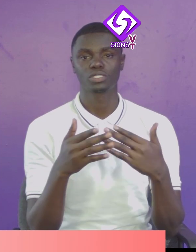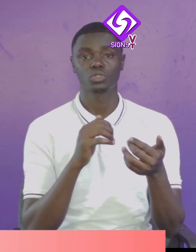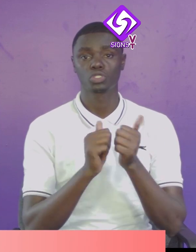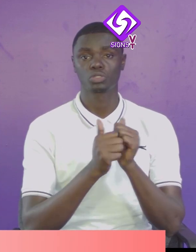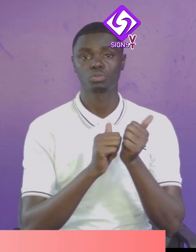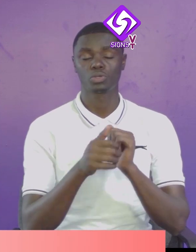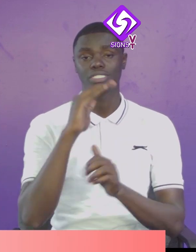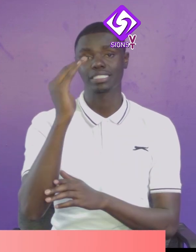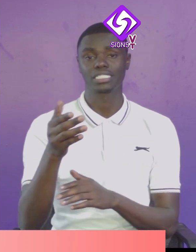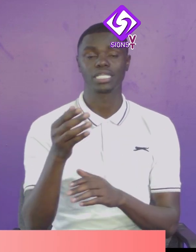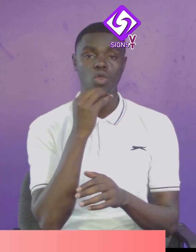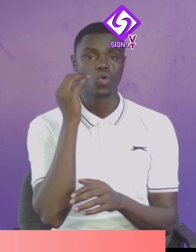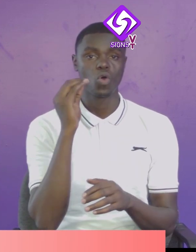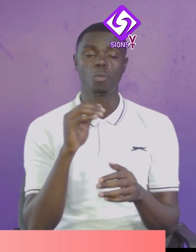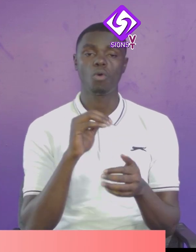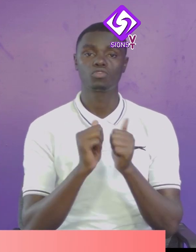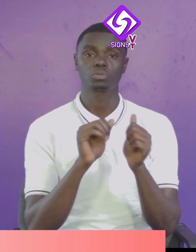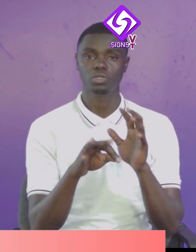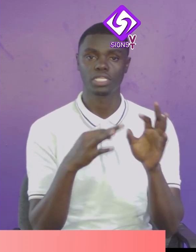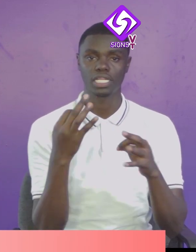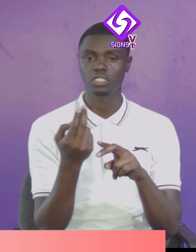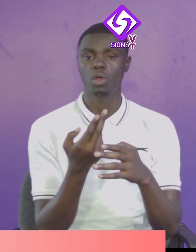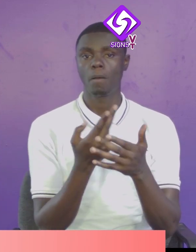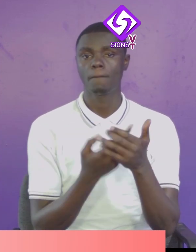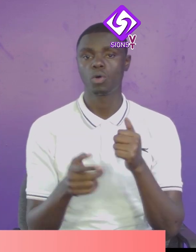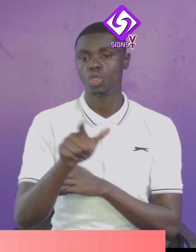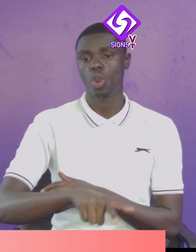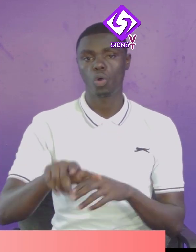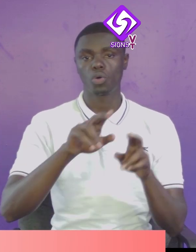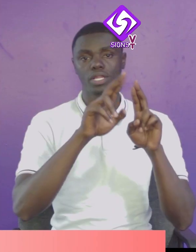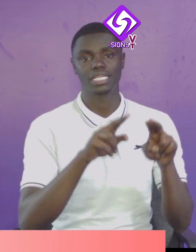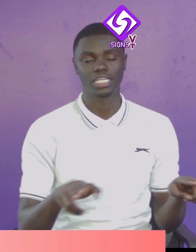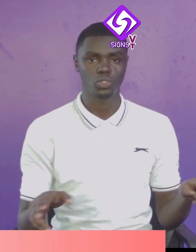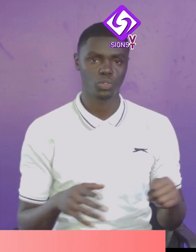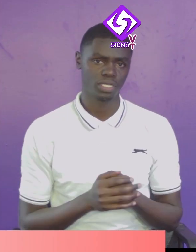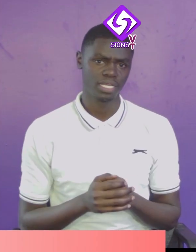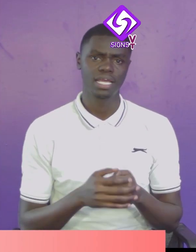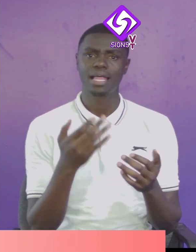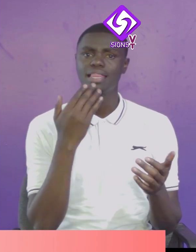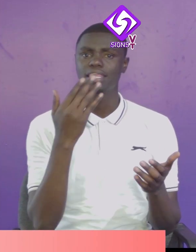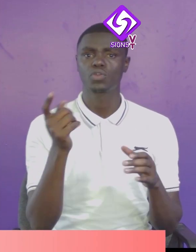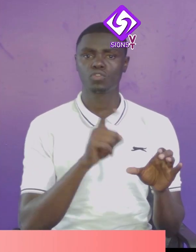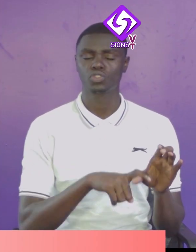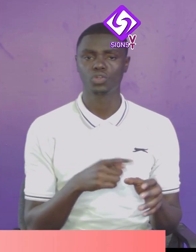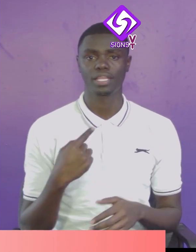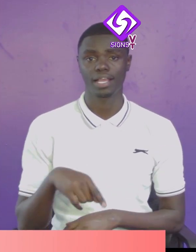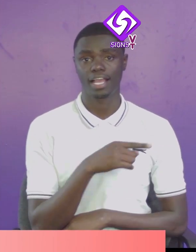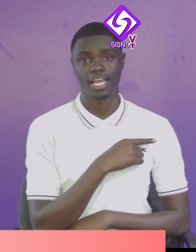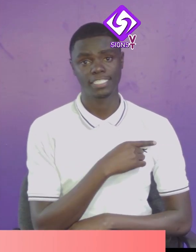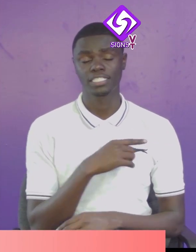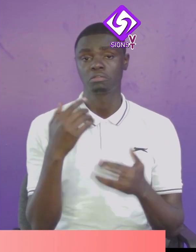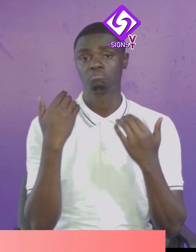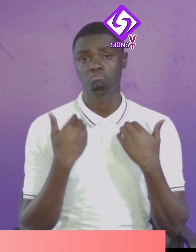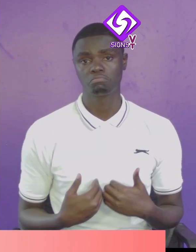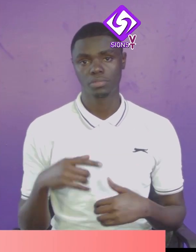of sports analysis, both local and international. Thank you for making time this afternoon and getting onto the broadcast. You are with me,